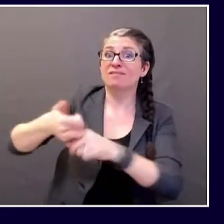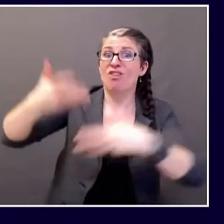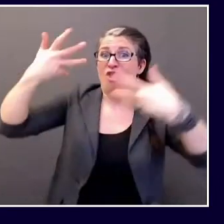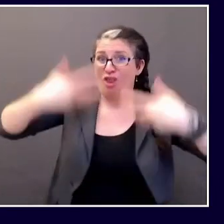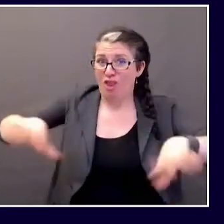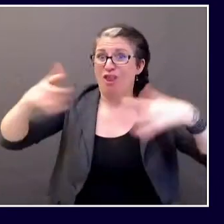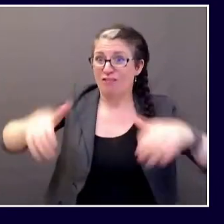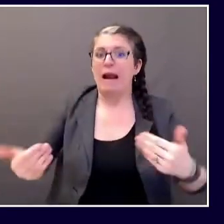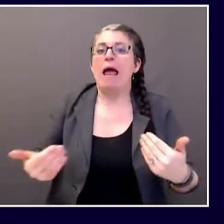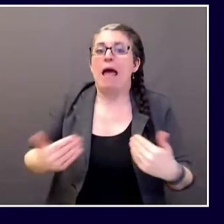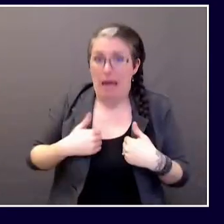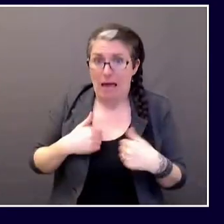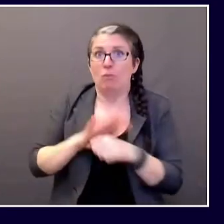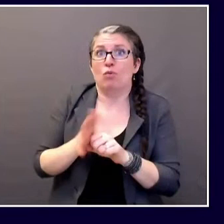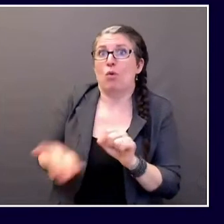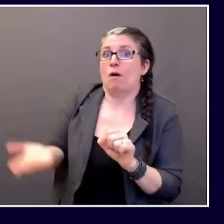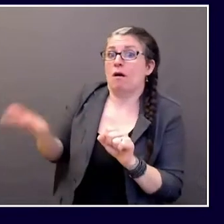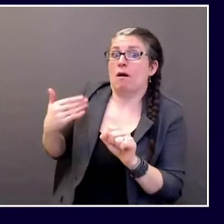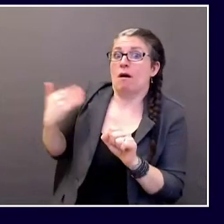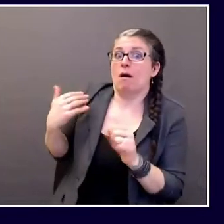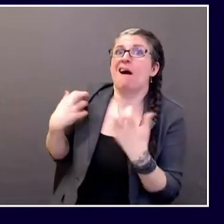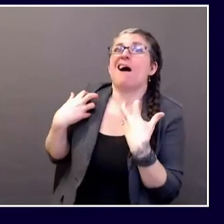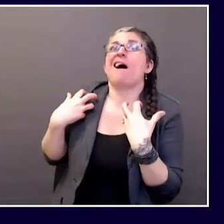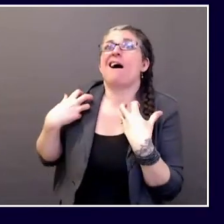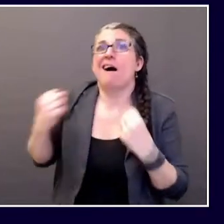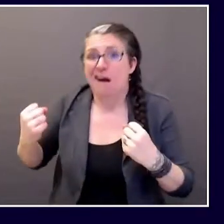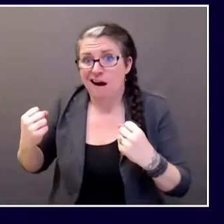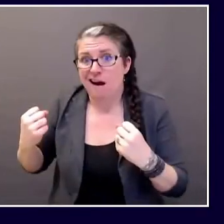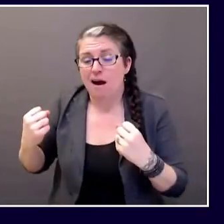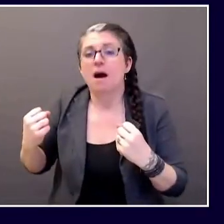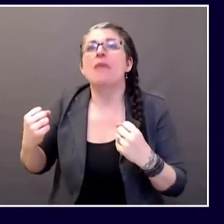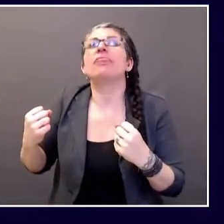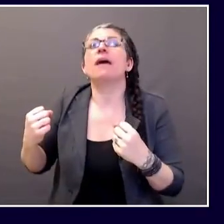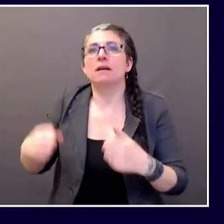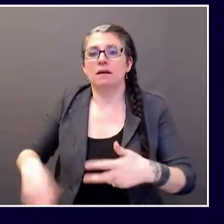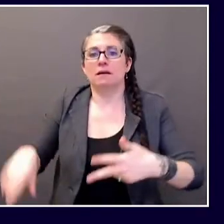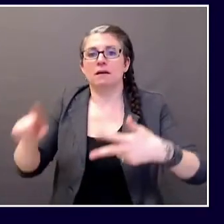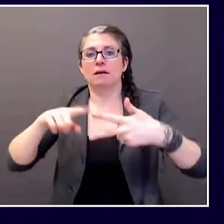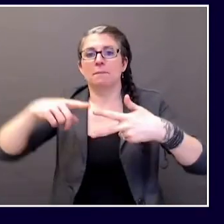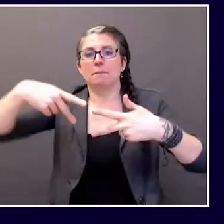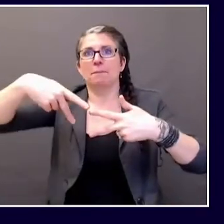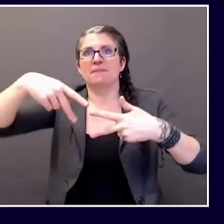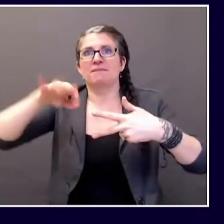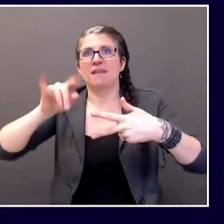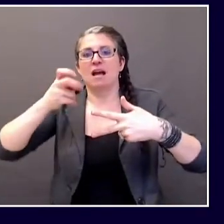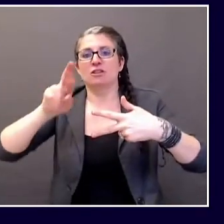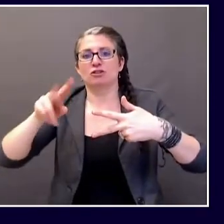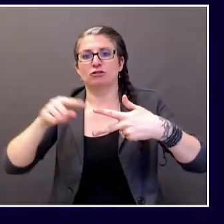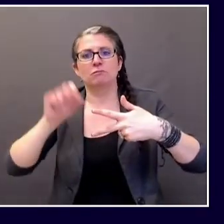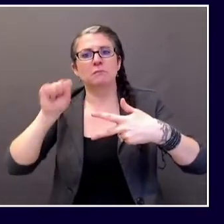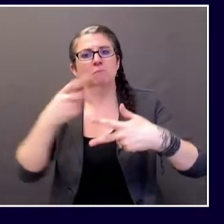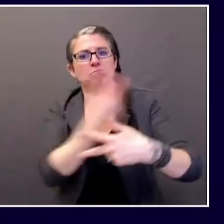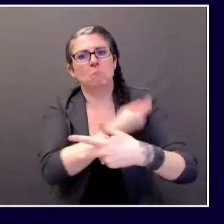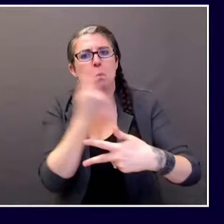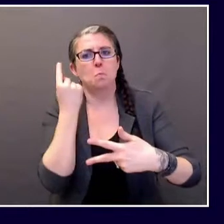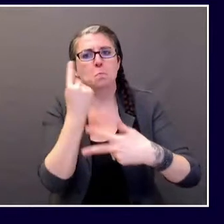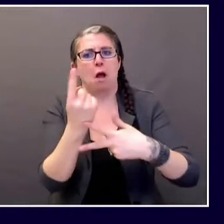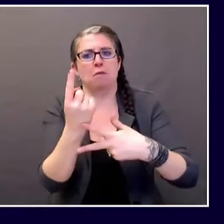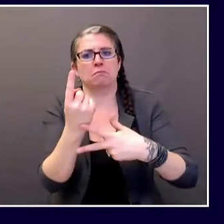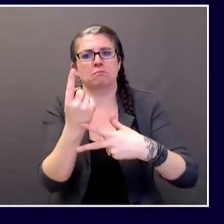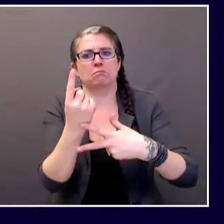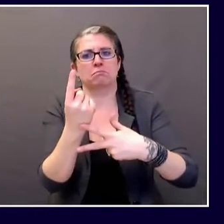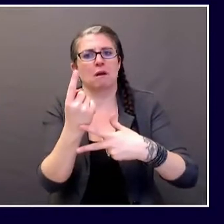carte blanche 2 doses, no matter what, to be considered fully vaccinated? We follow in this regard